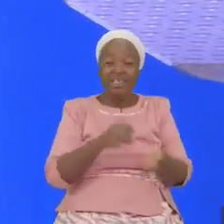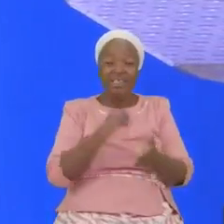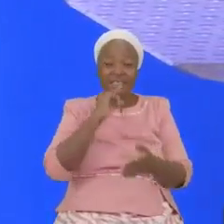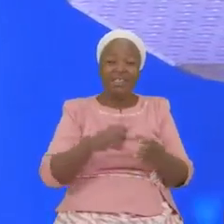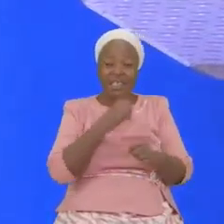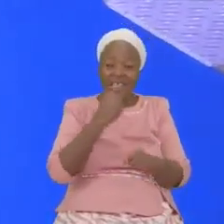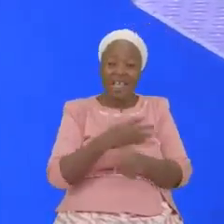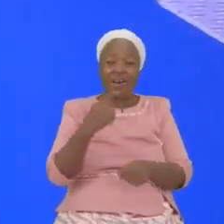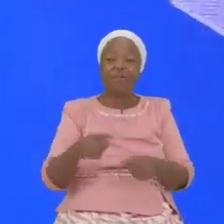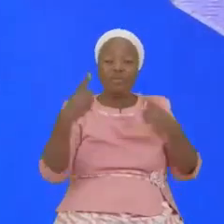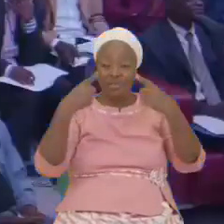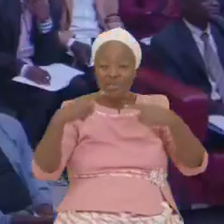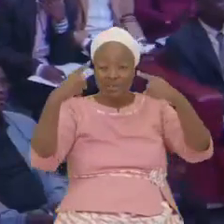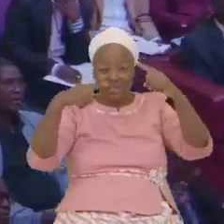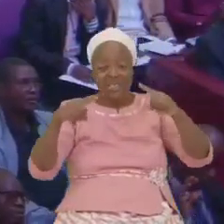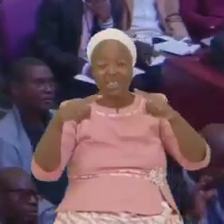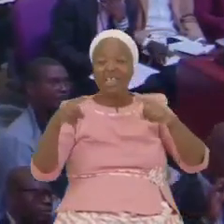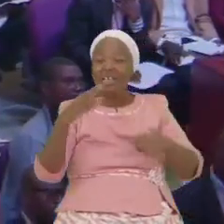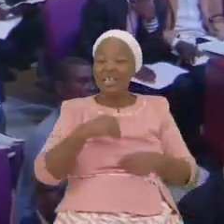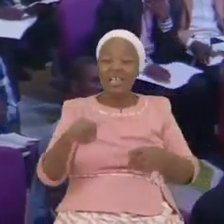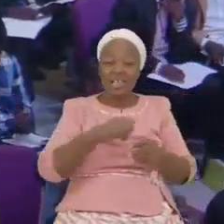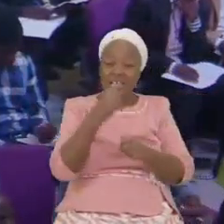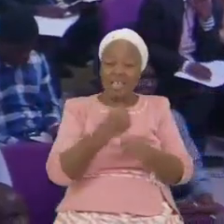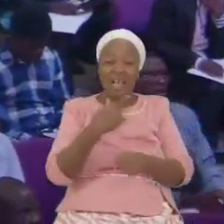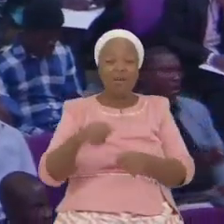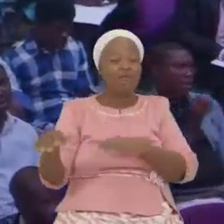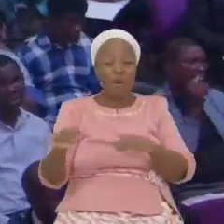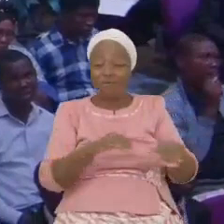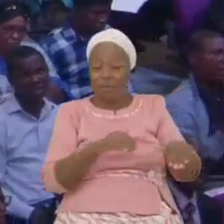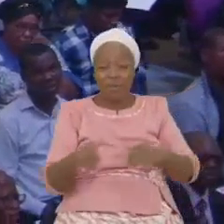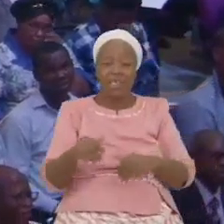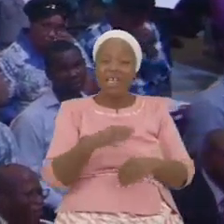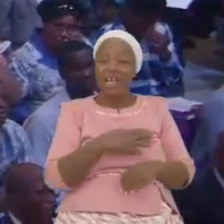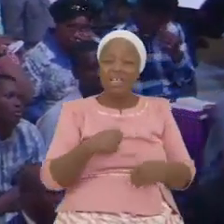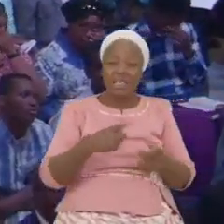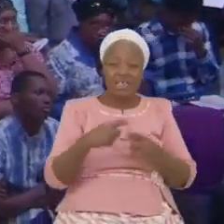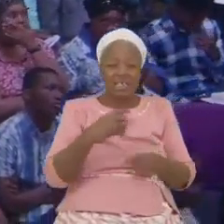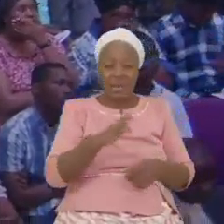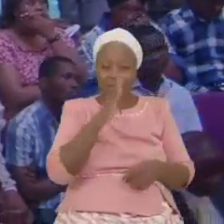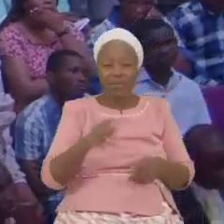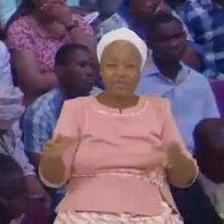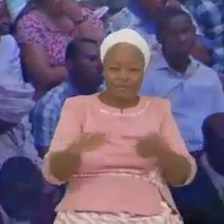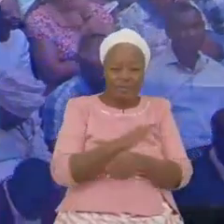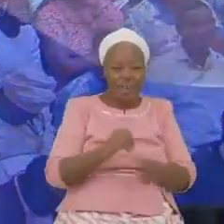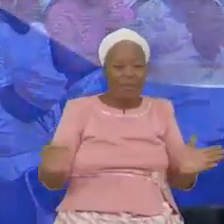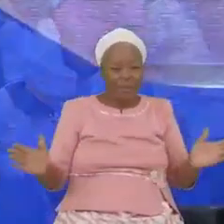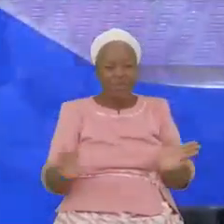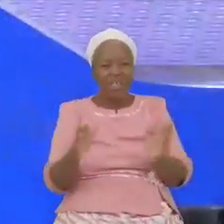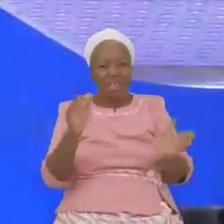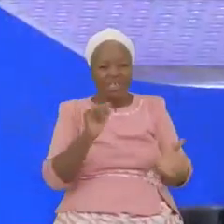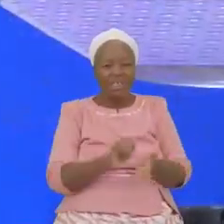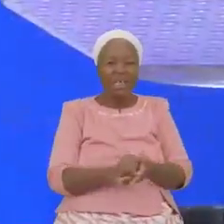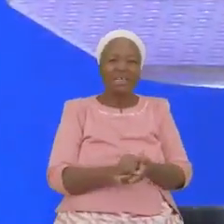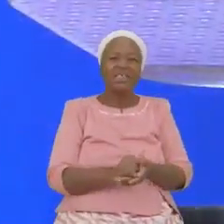of success? A year of performance. It says, I'm being fully persuaded that what